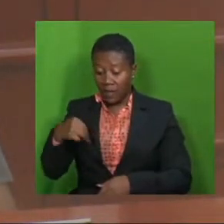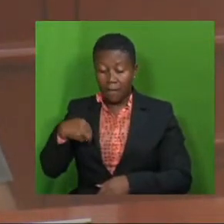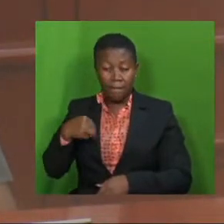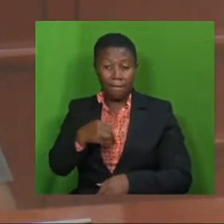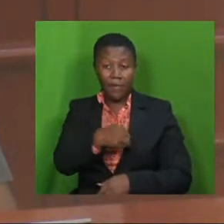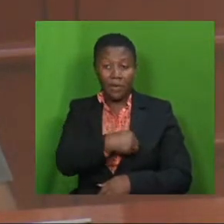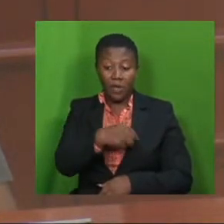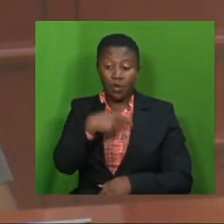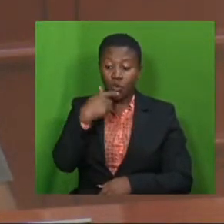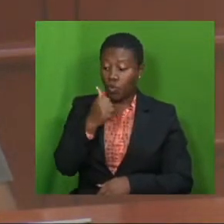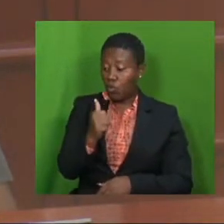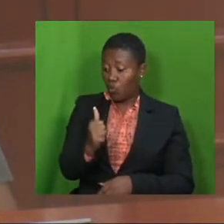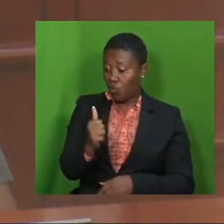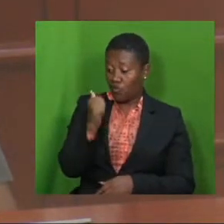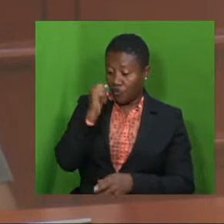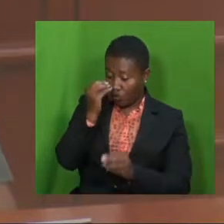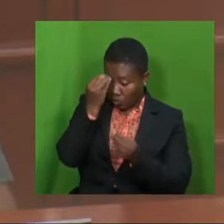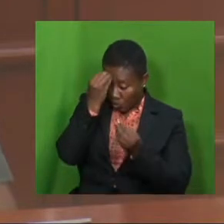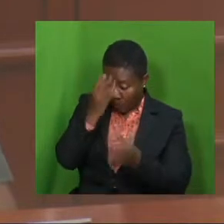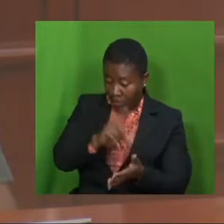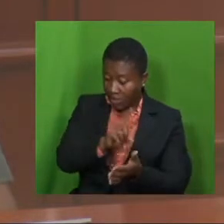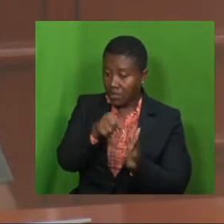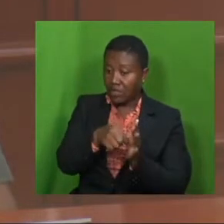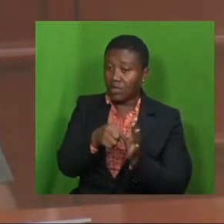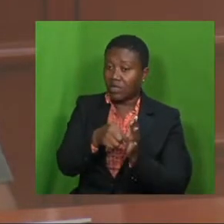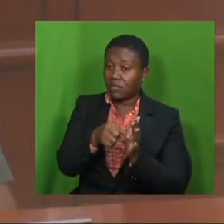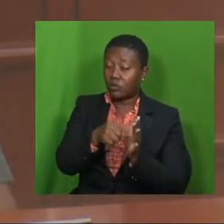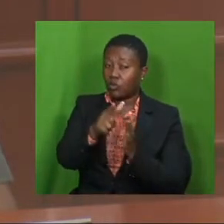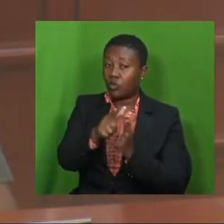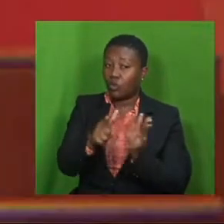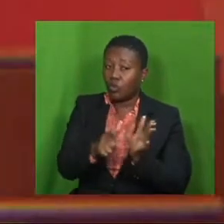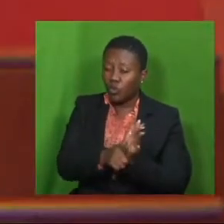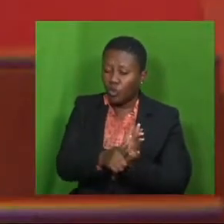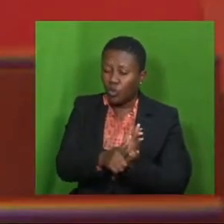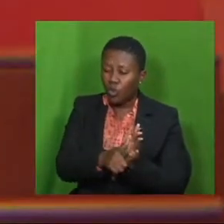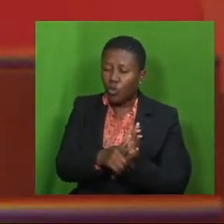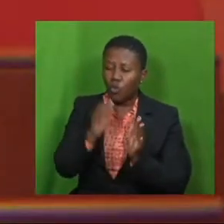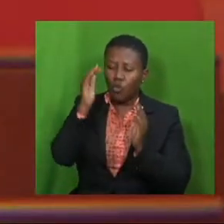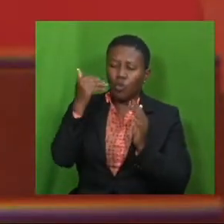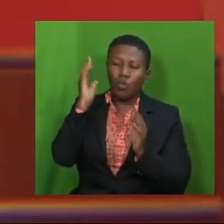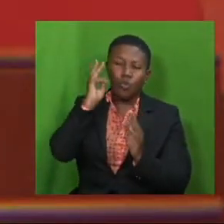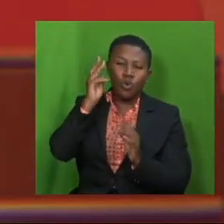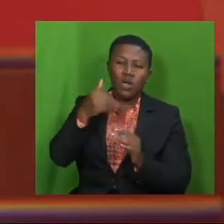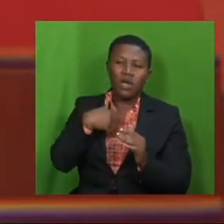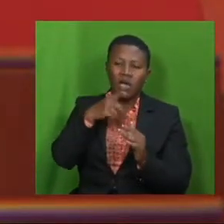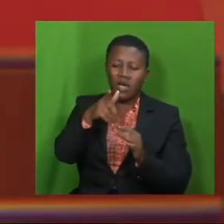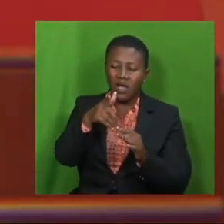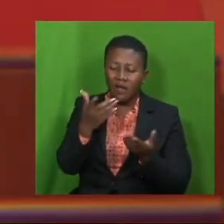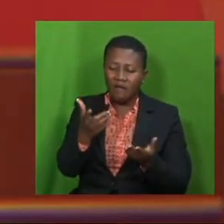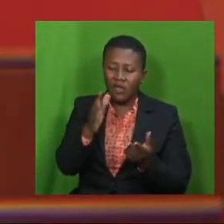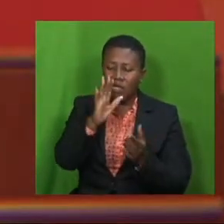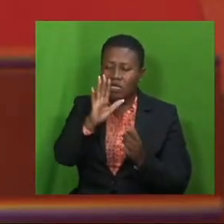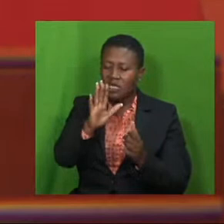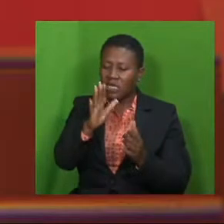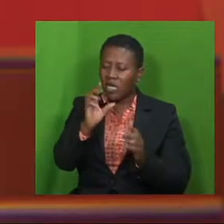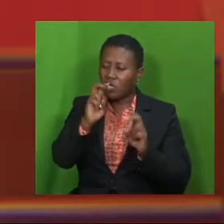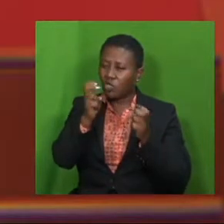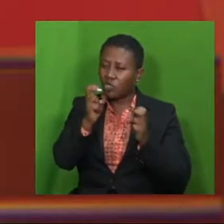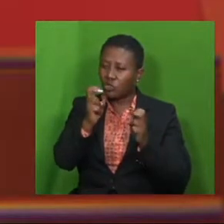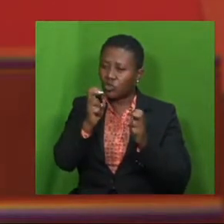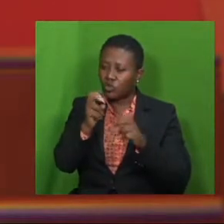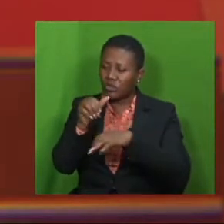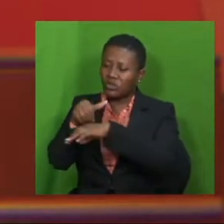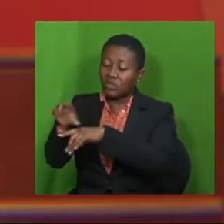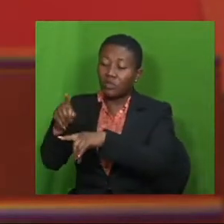this order shall have his conduct referred to the Privileges Committee. A